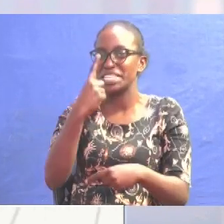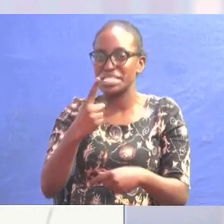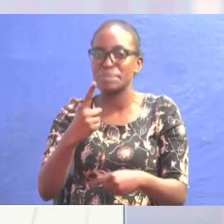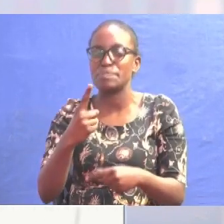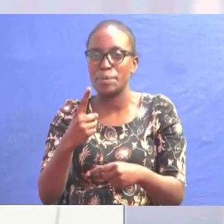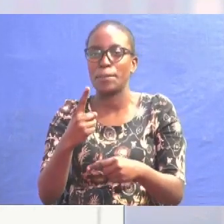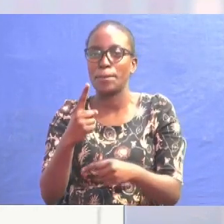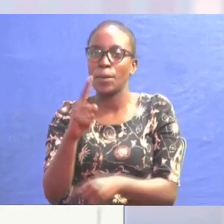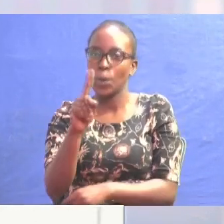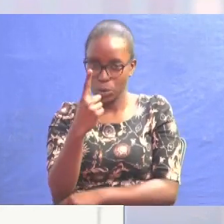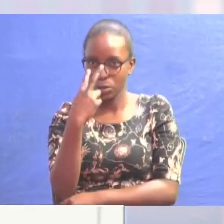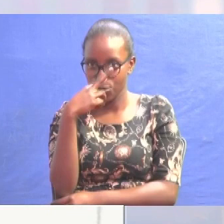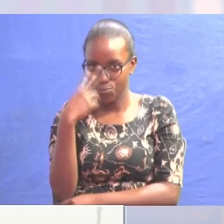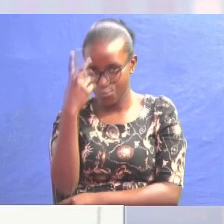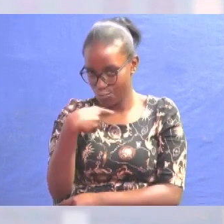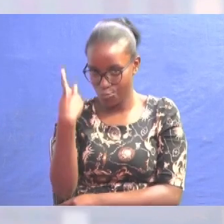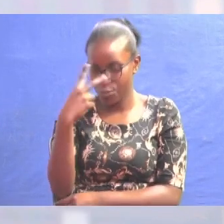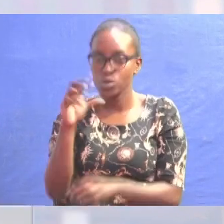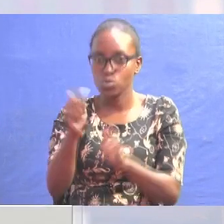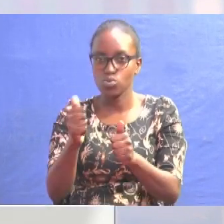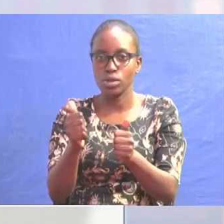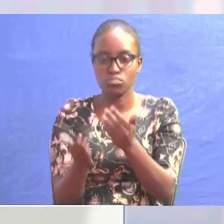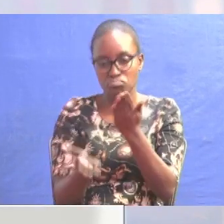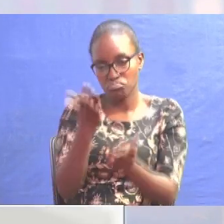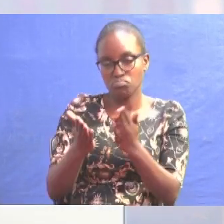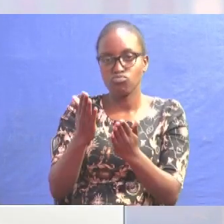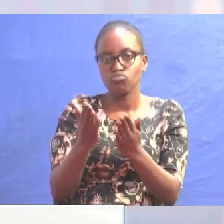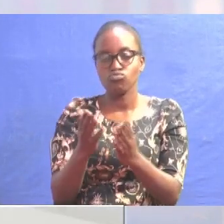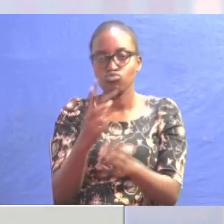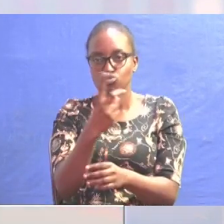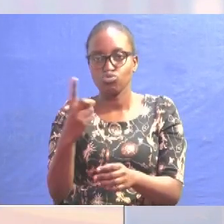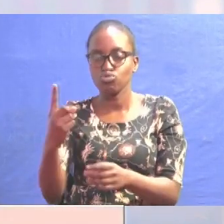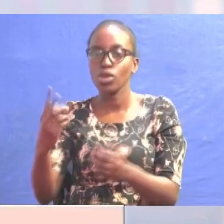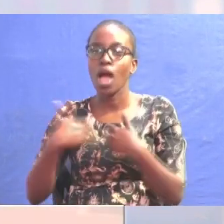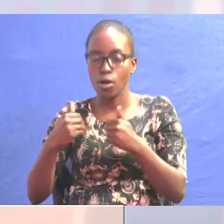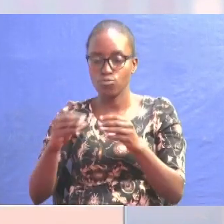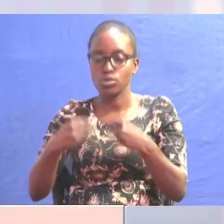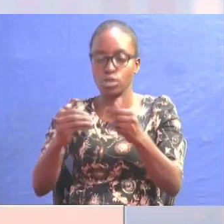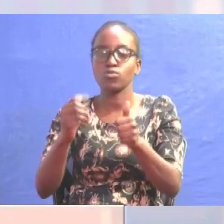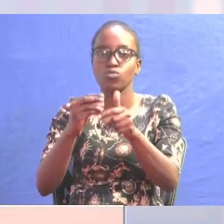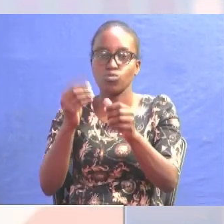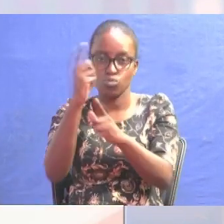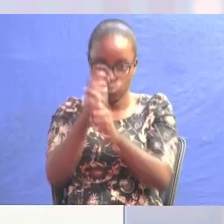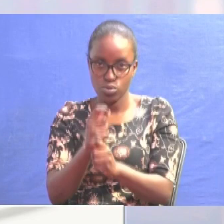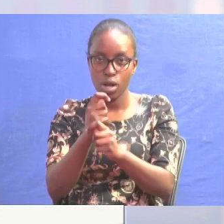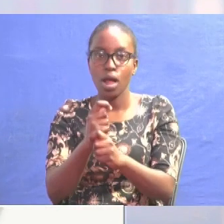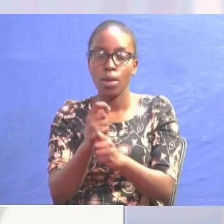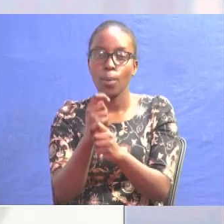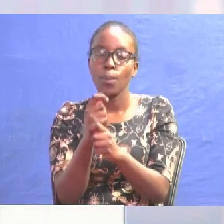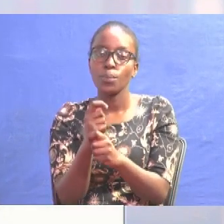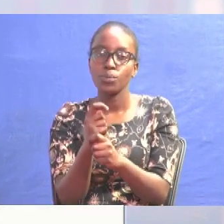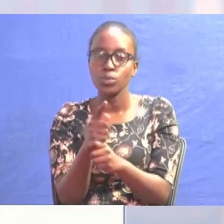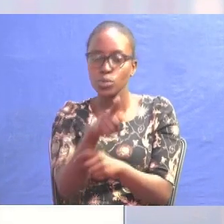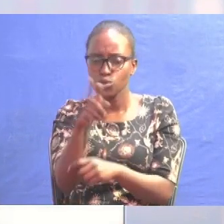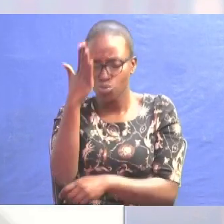it'll be facing equal and worthy opponent in this. But what are some of the, you know, the